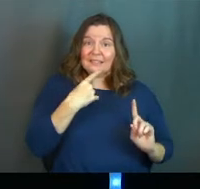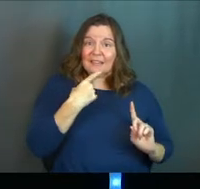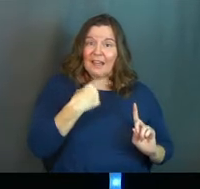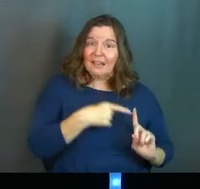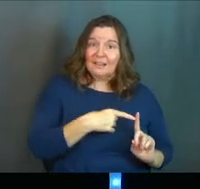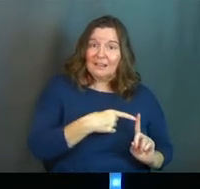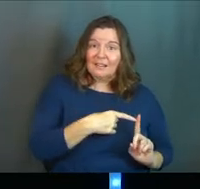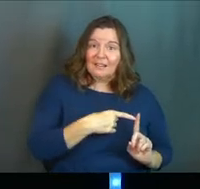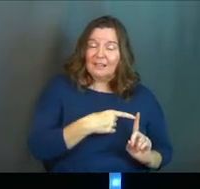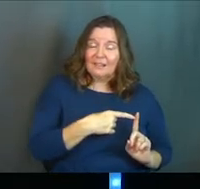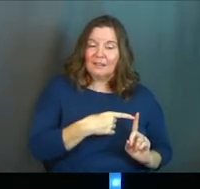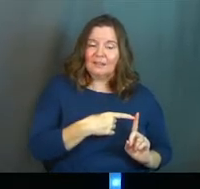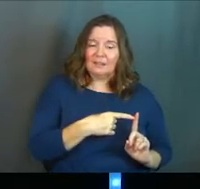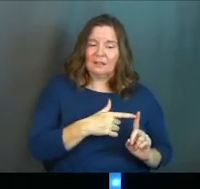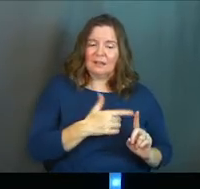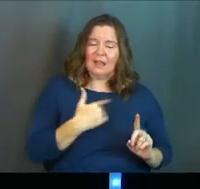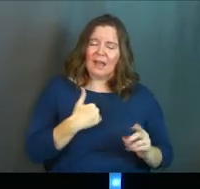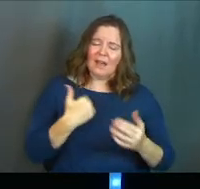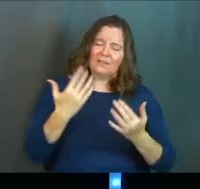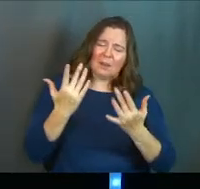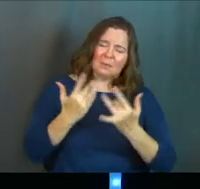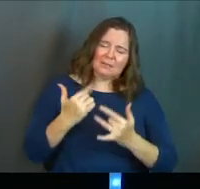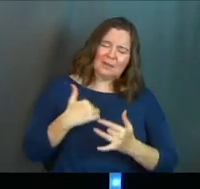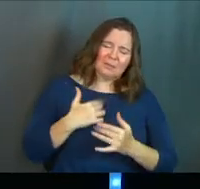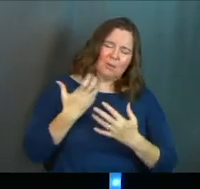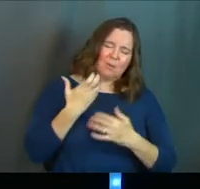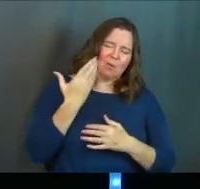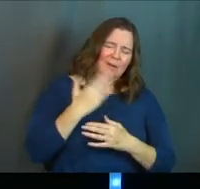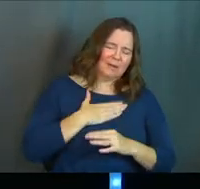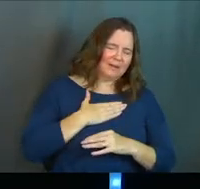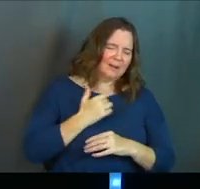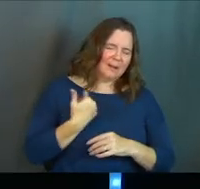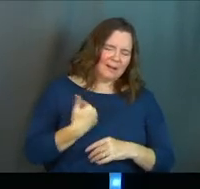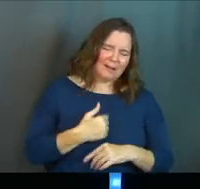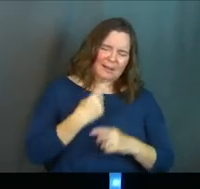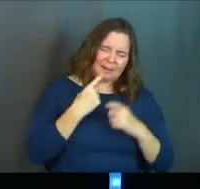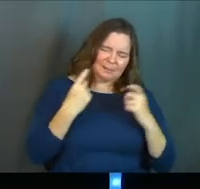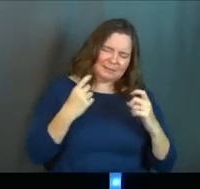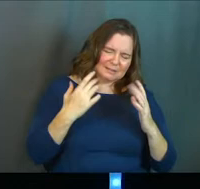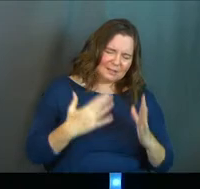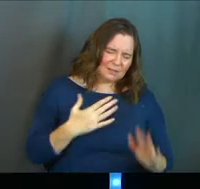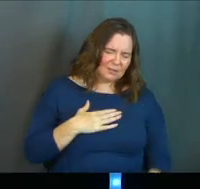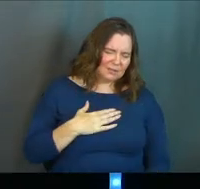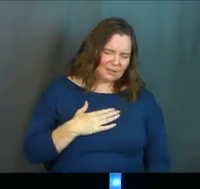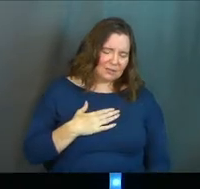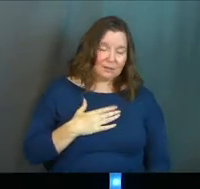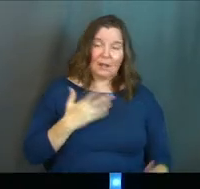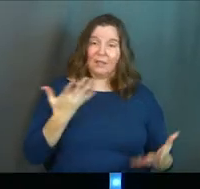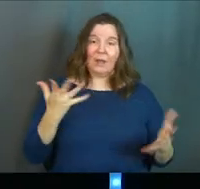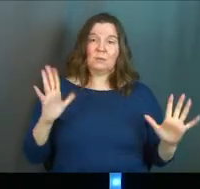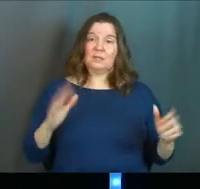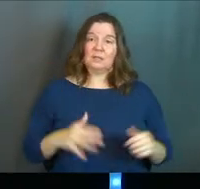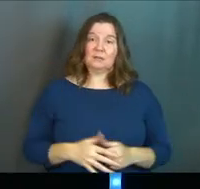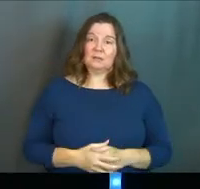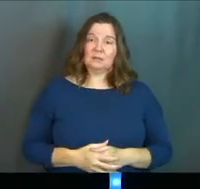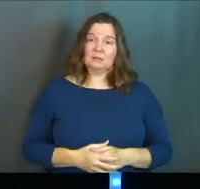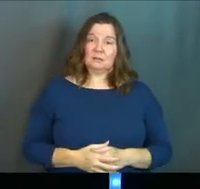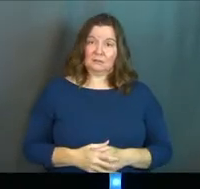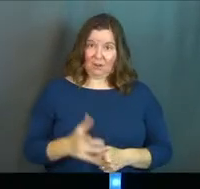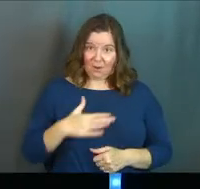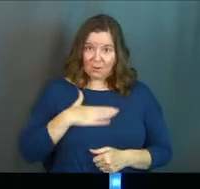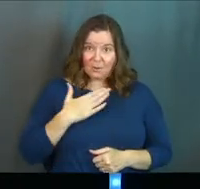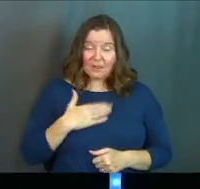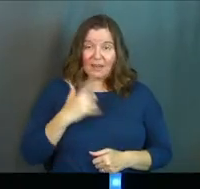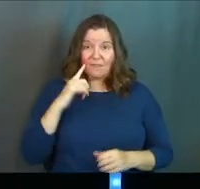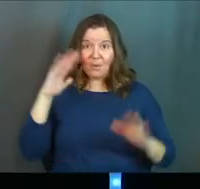said was, have mercy on me, oh God, a sinner. And that was it. Are you